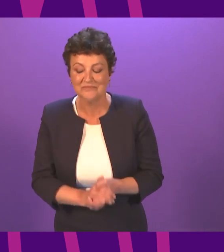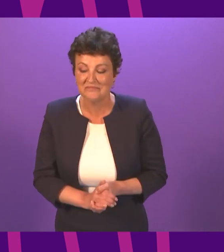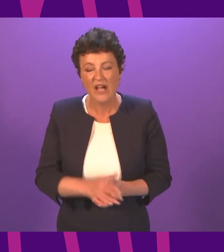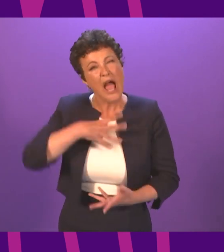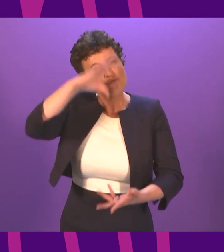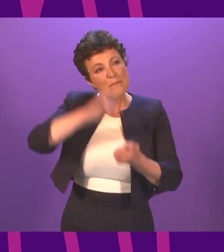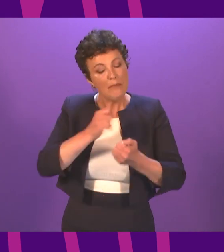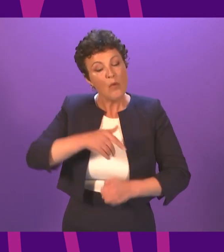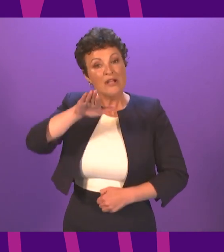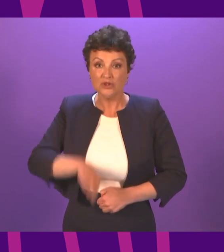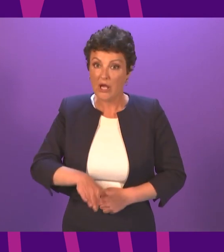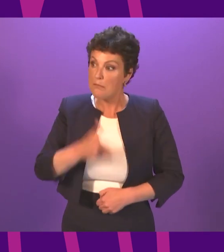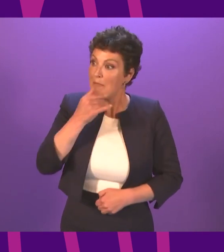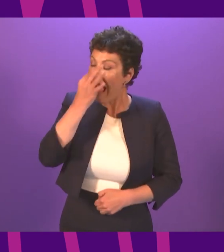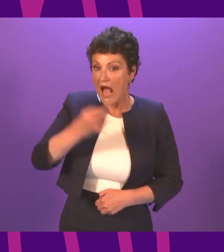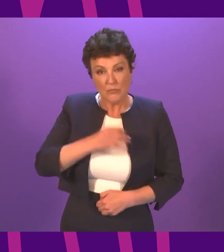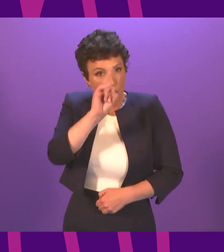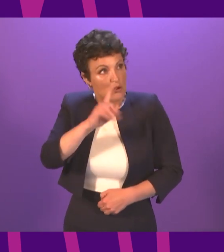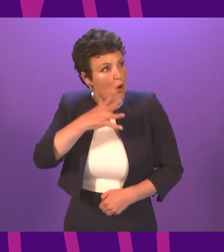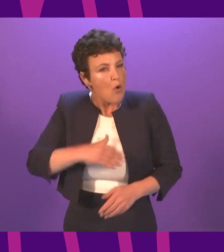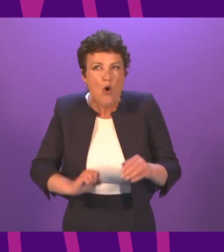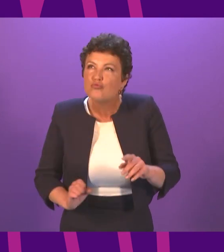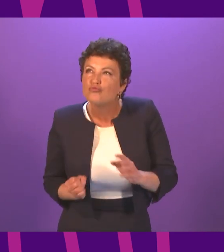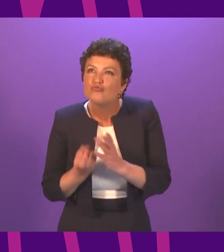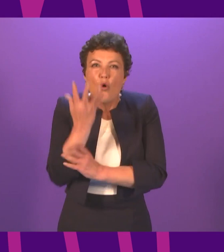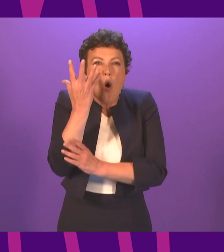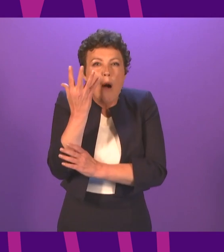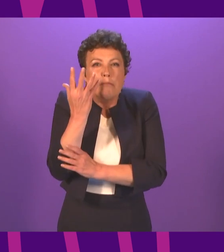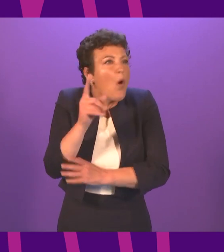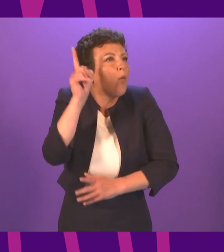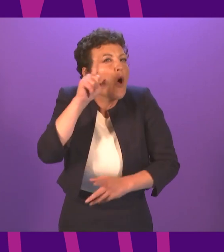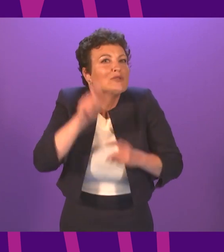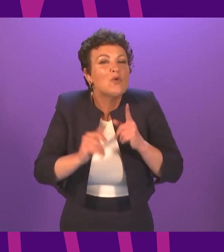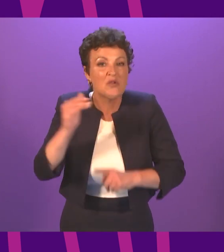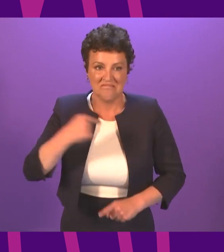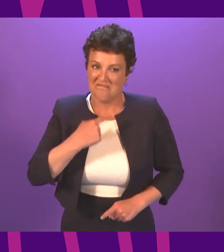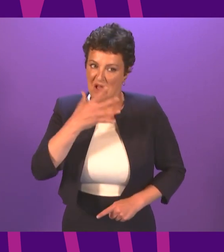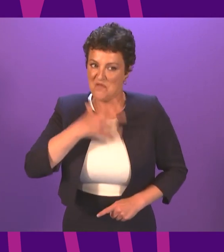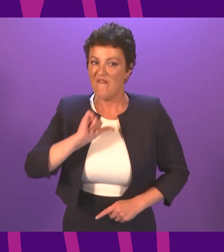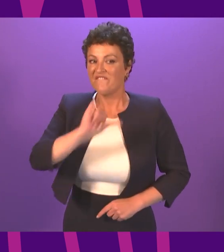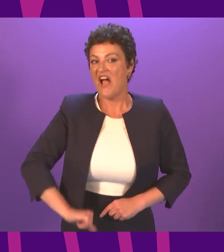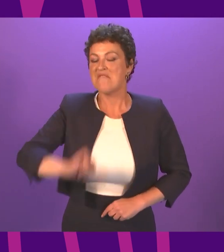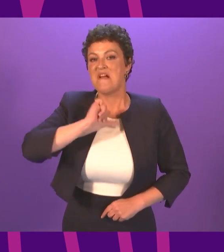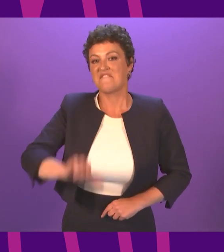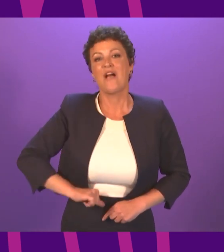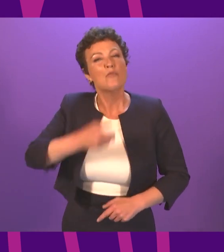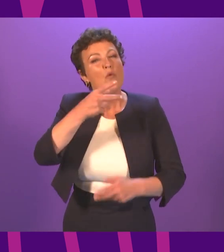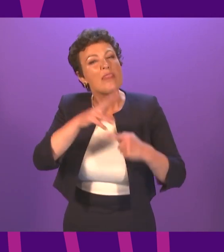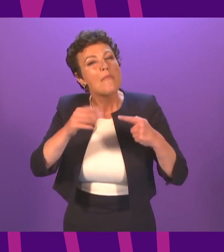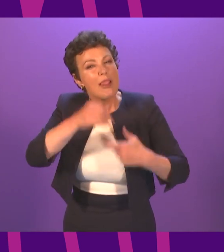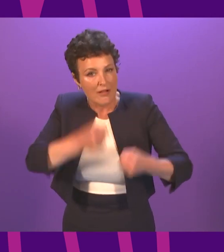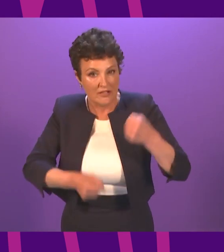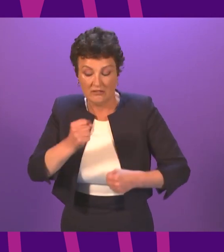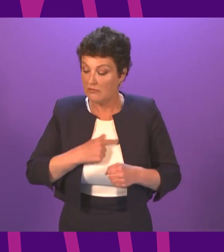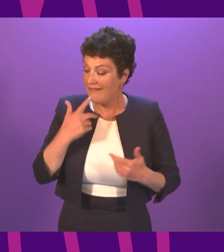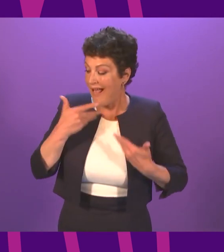be when I was older? And my answer was always, I wanted to be a dairy farmer. When I left school, I went to Agricultural College